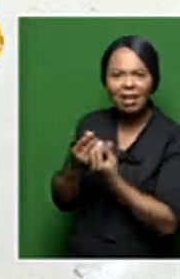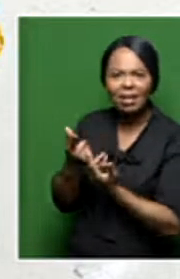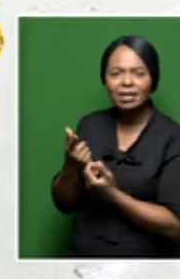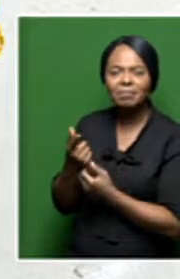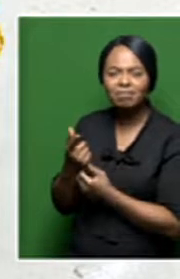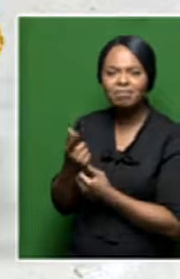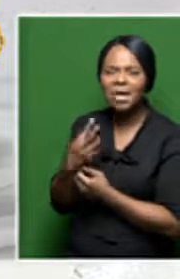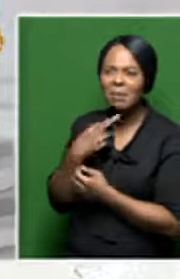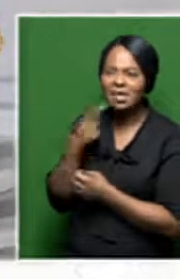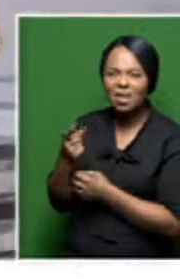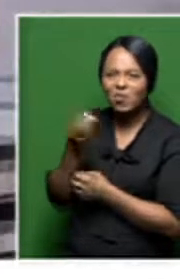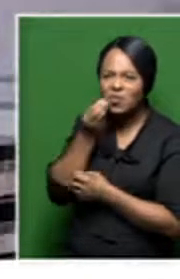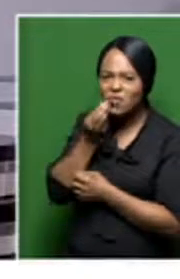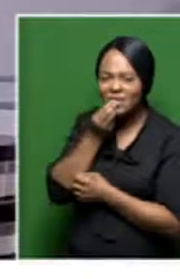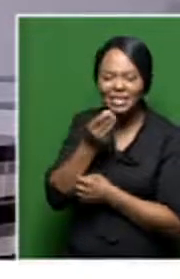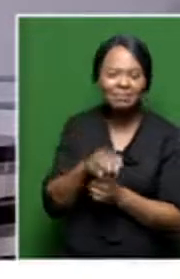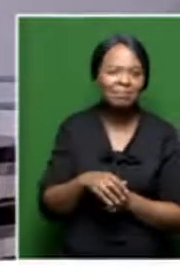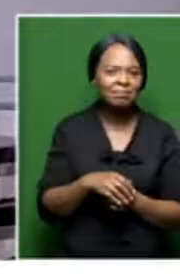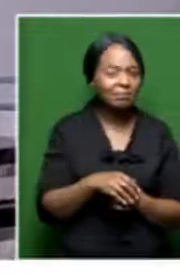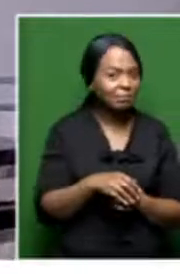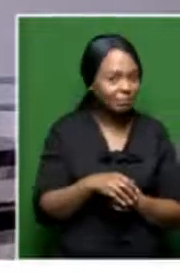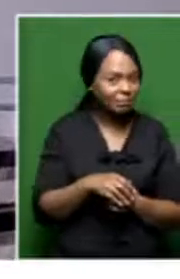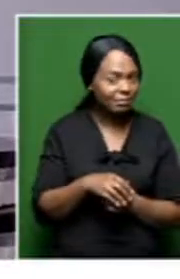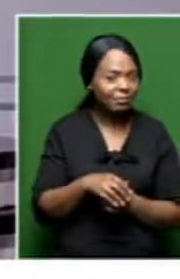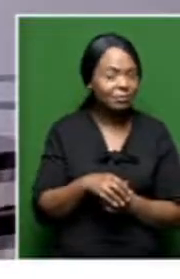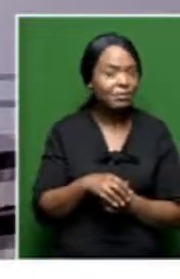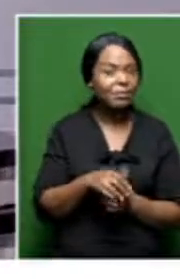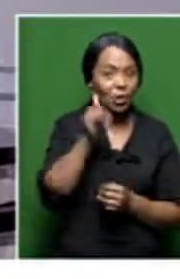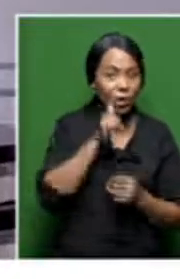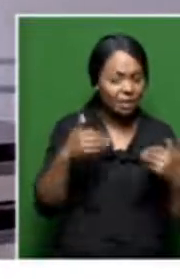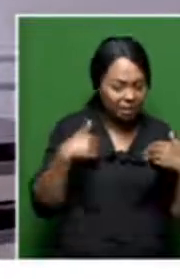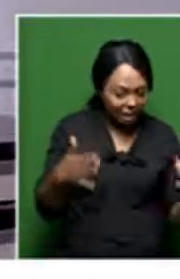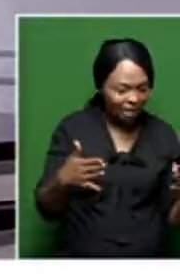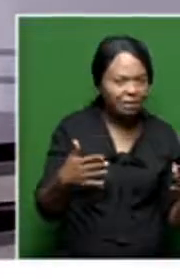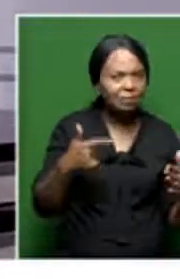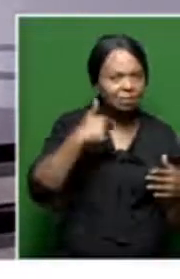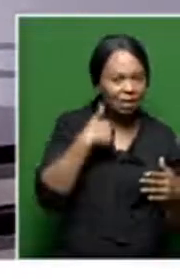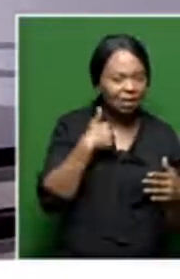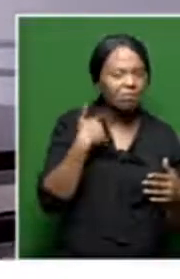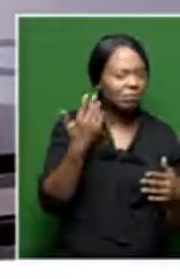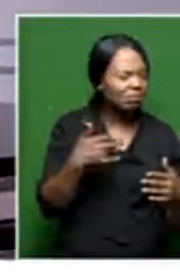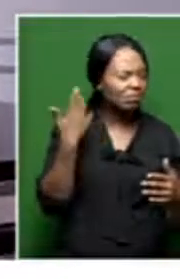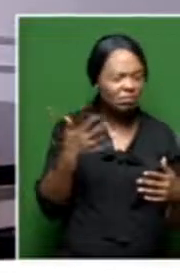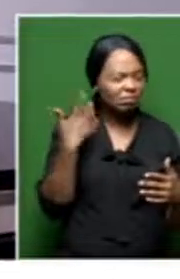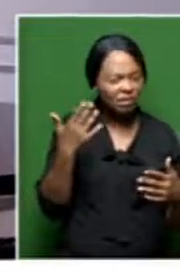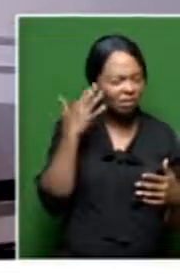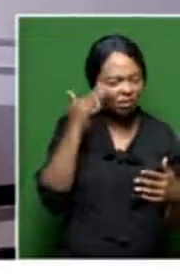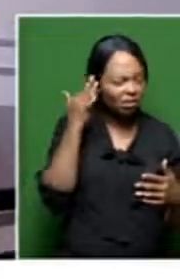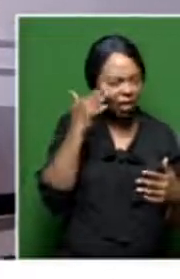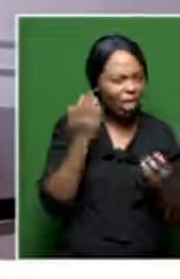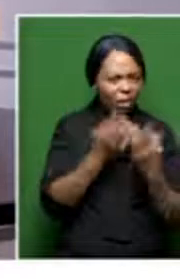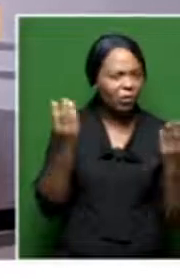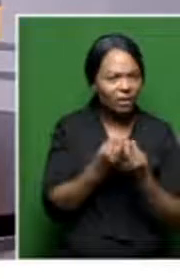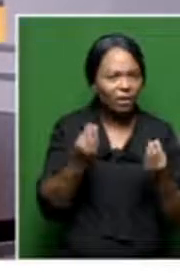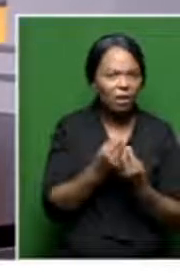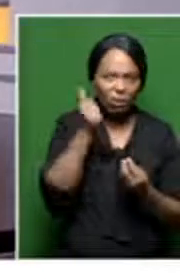Mess. Mess. So I actually, when I started, I was actually quite all over the place. And when I was